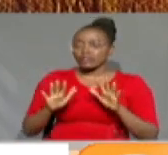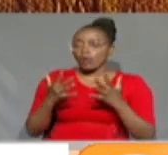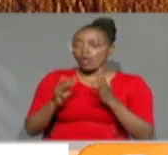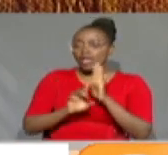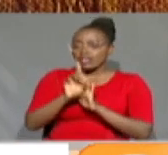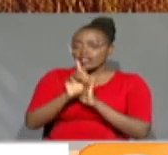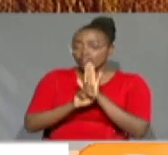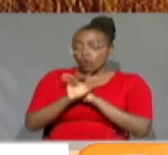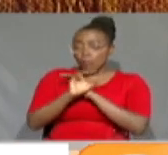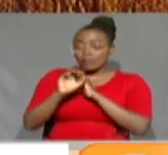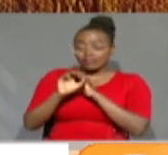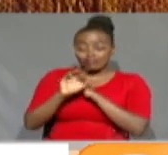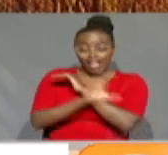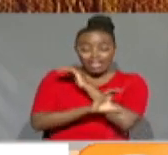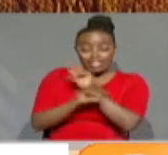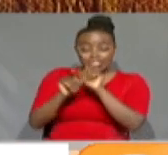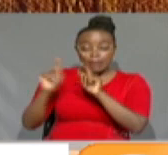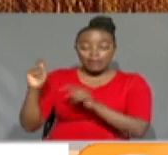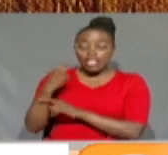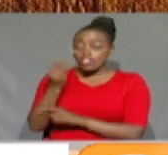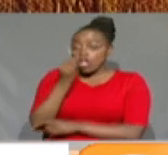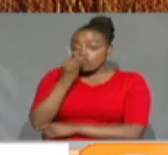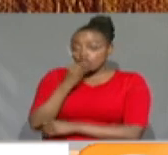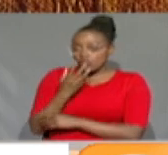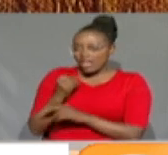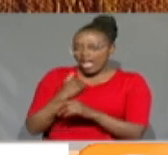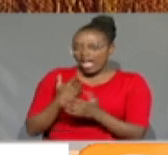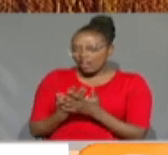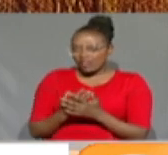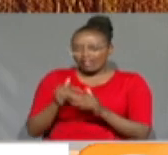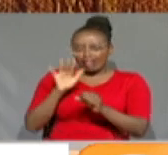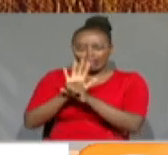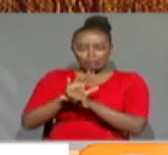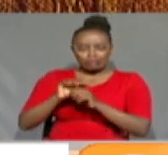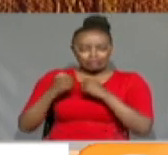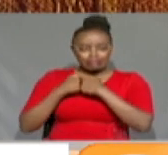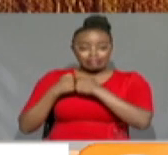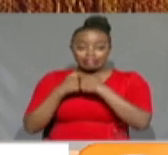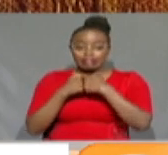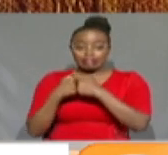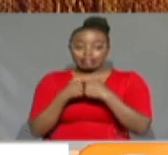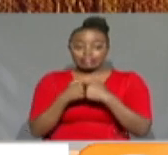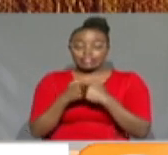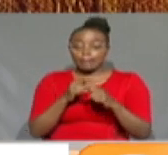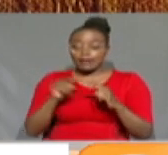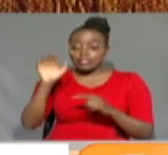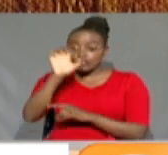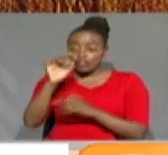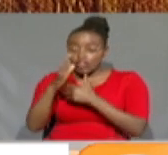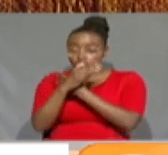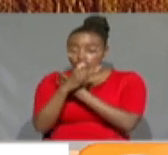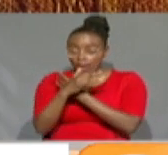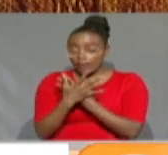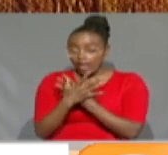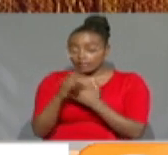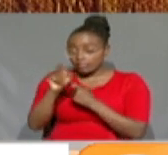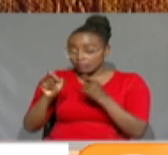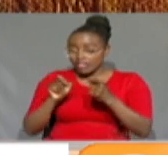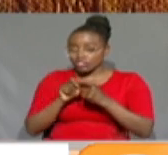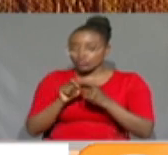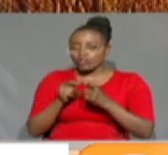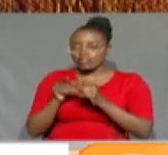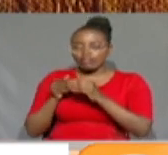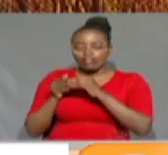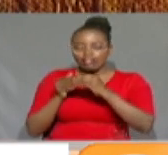developing countries like Kenya, where food production is faced with a myriad of challenges. And in Europe, Germany in particular, has been at